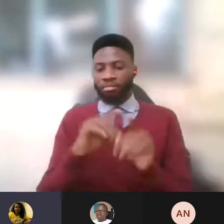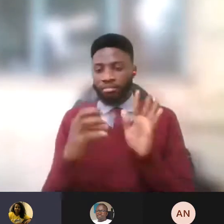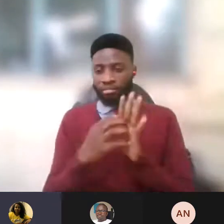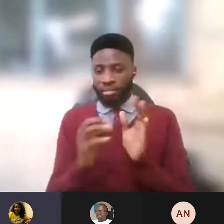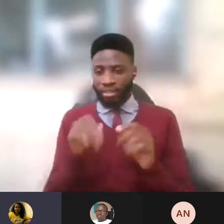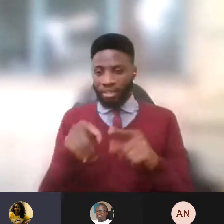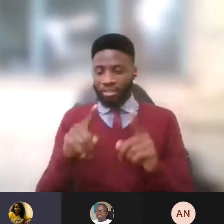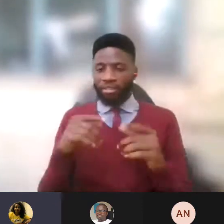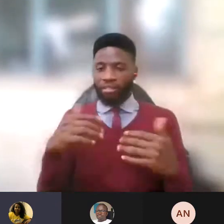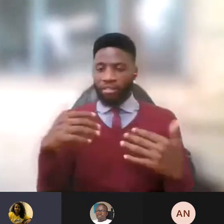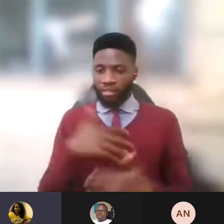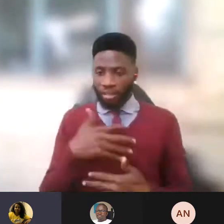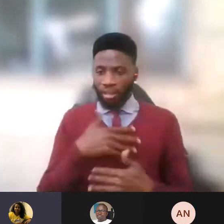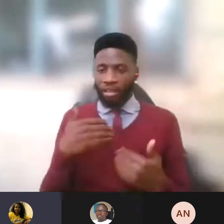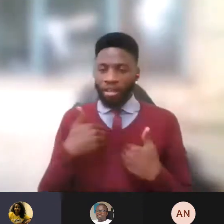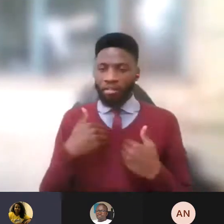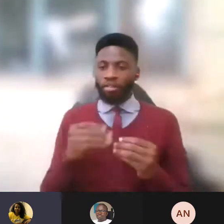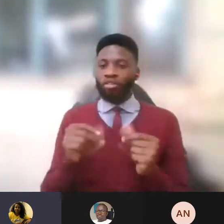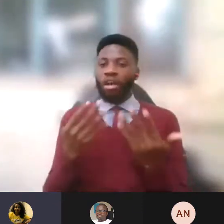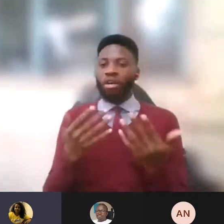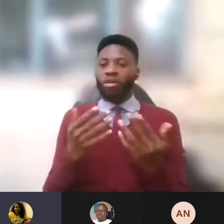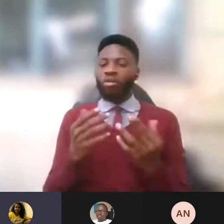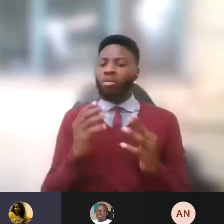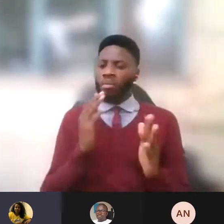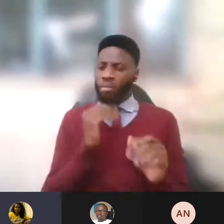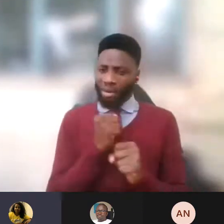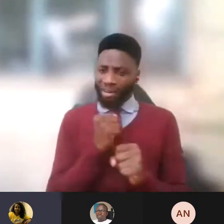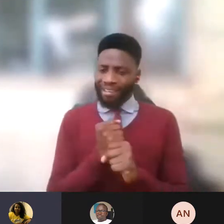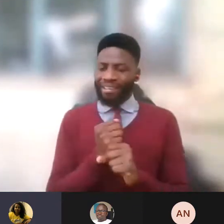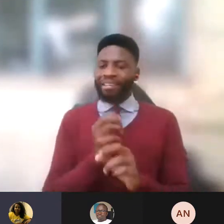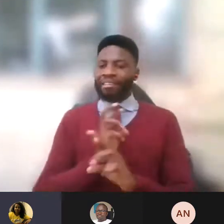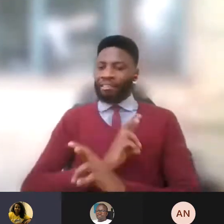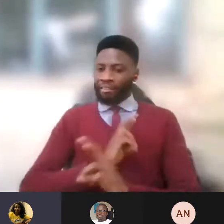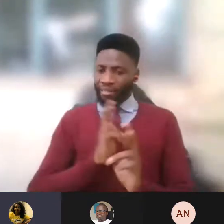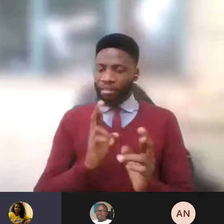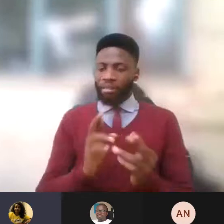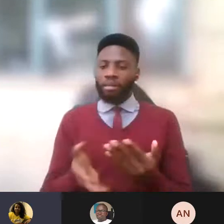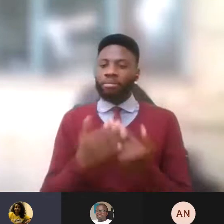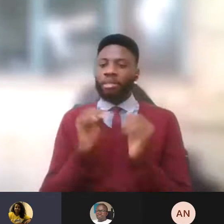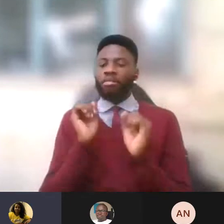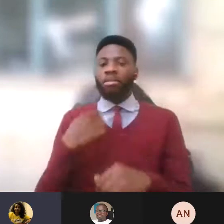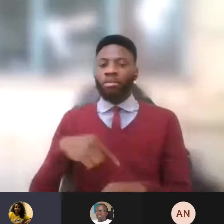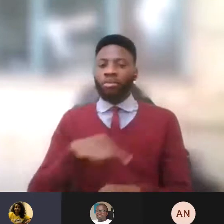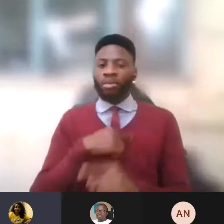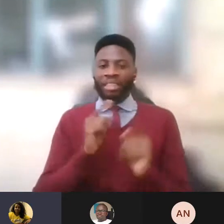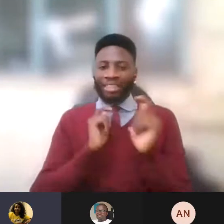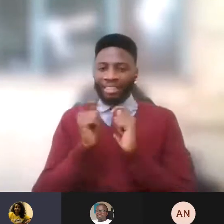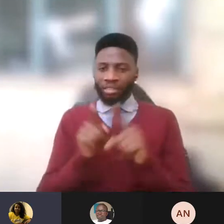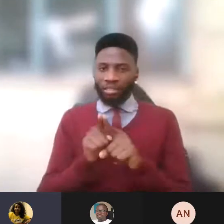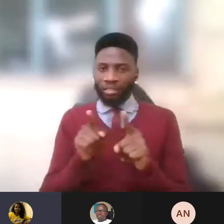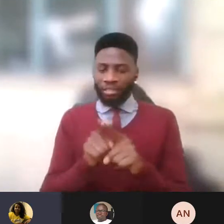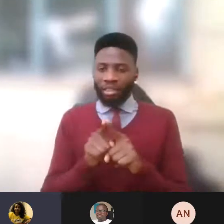actually for some time, I didn't hear anything about it, so I almost forgot about it. And then one time I got the